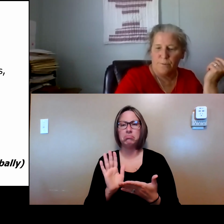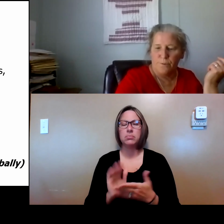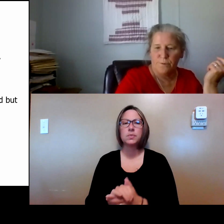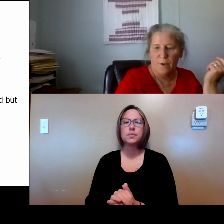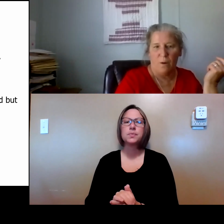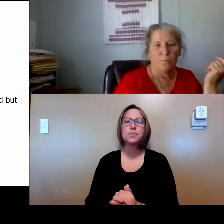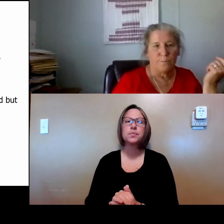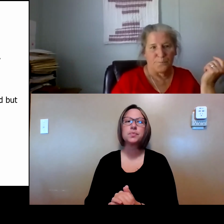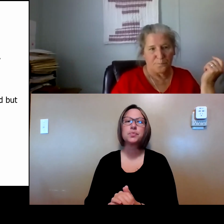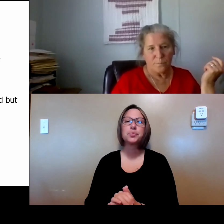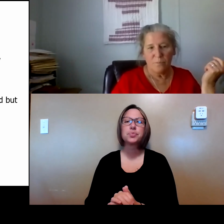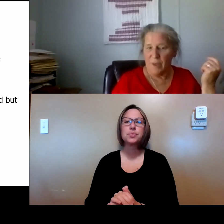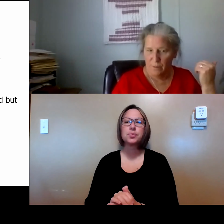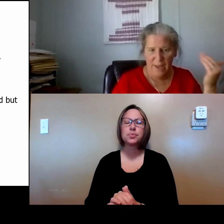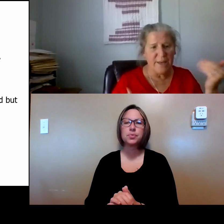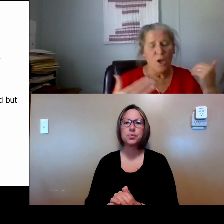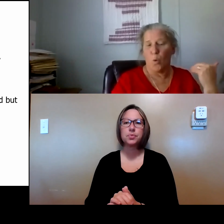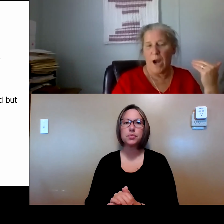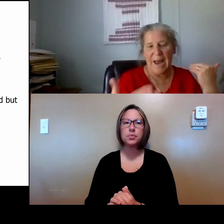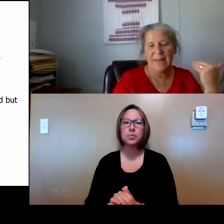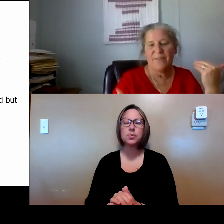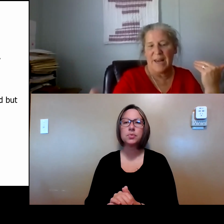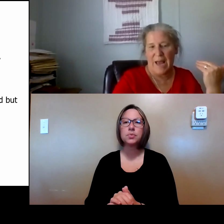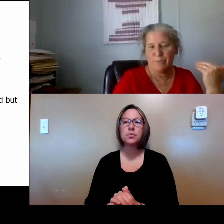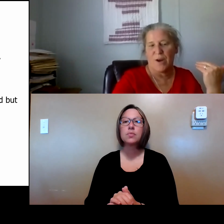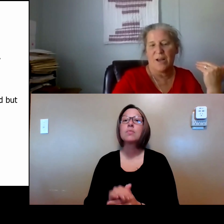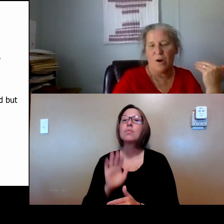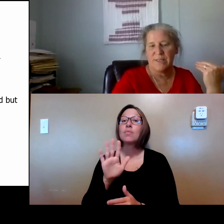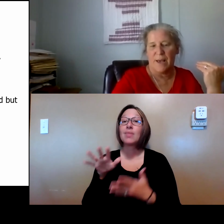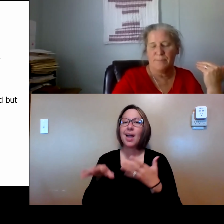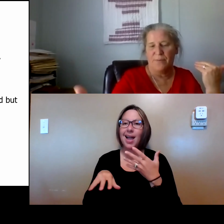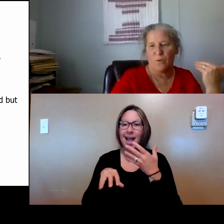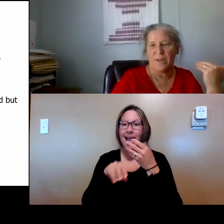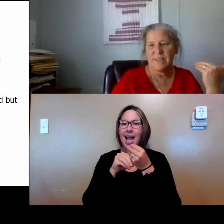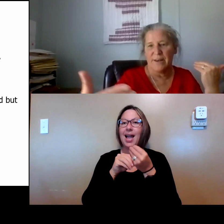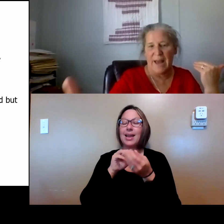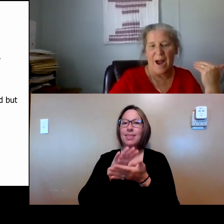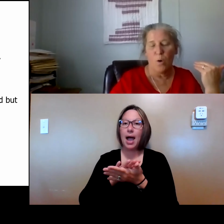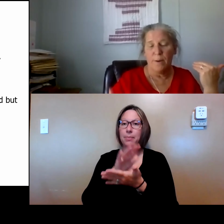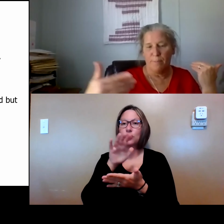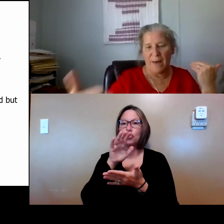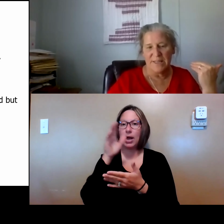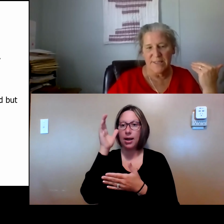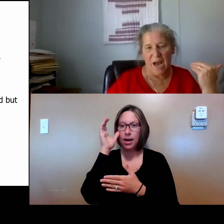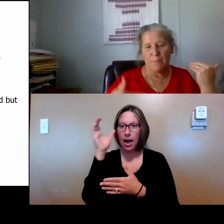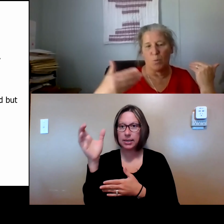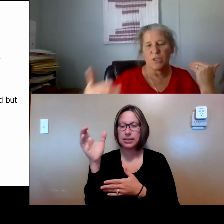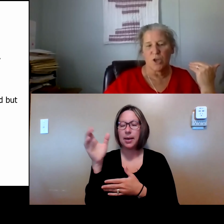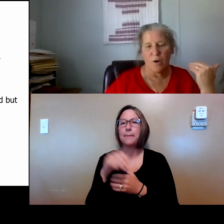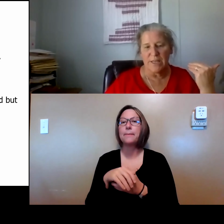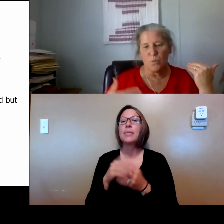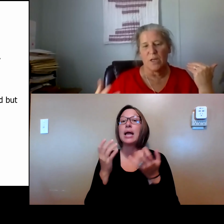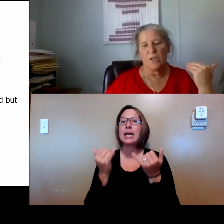Okay, so then we're adding that abstract concept in there by this time,